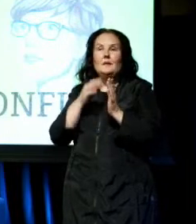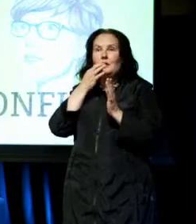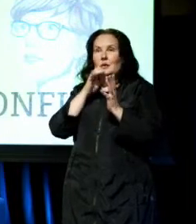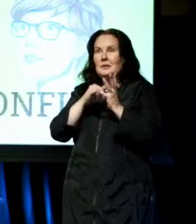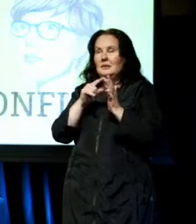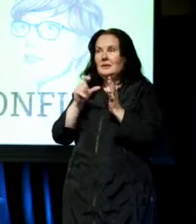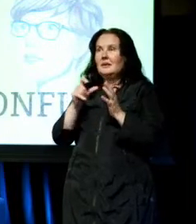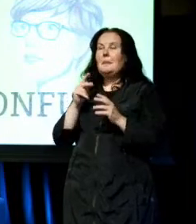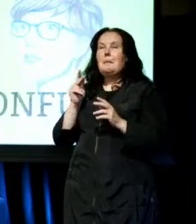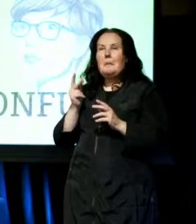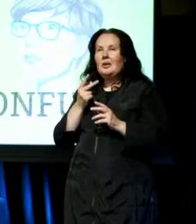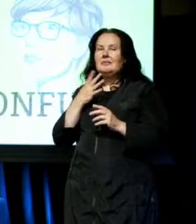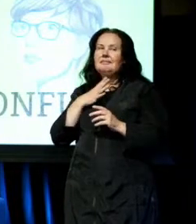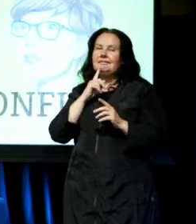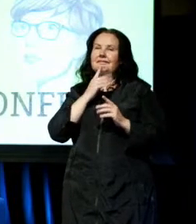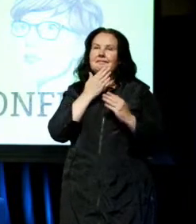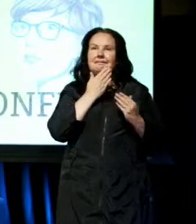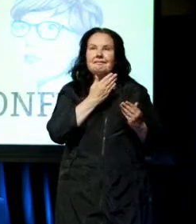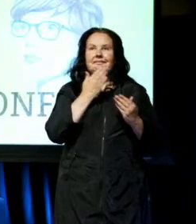like,